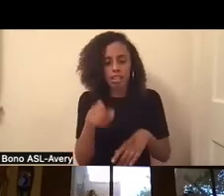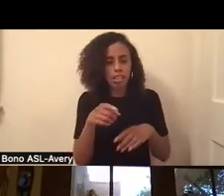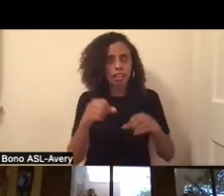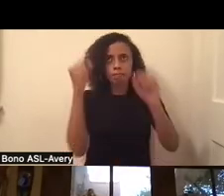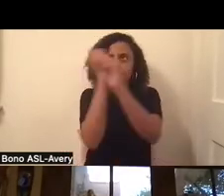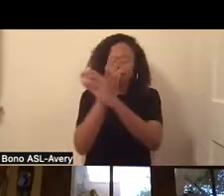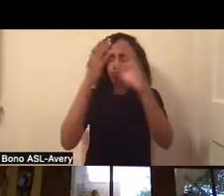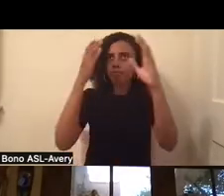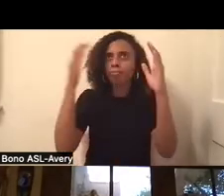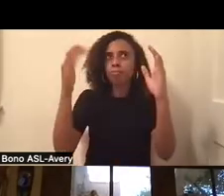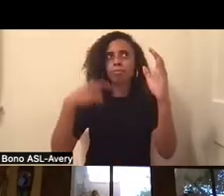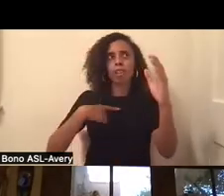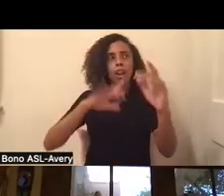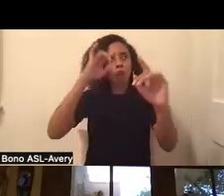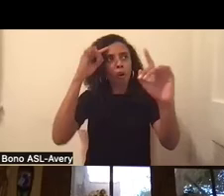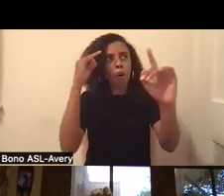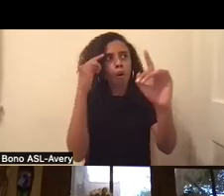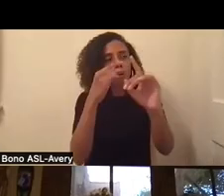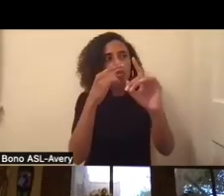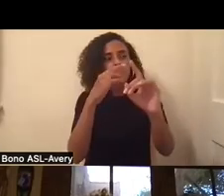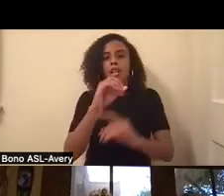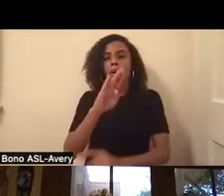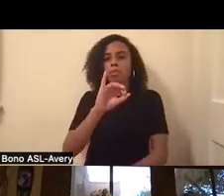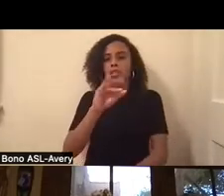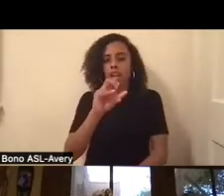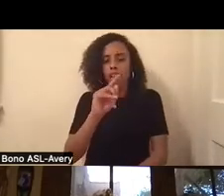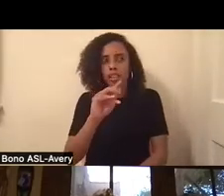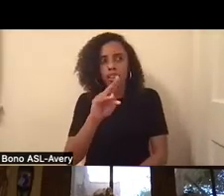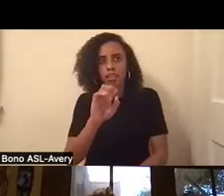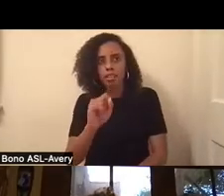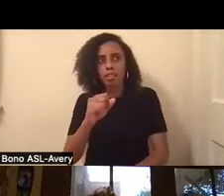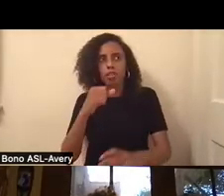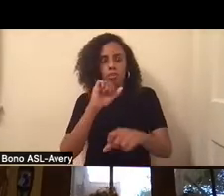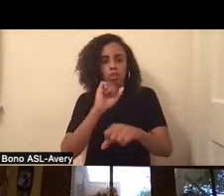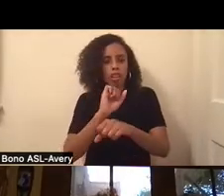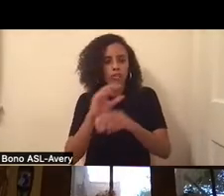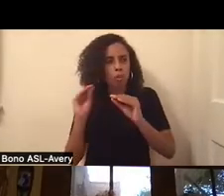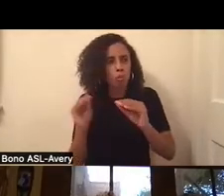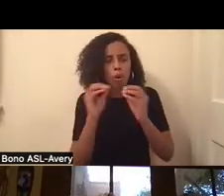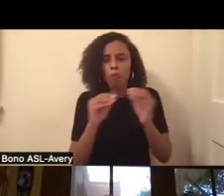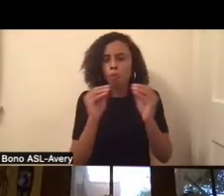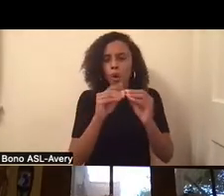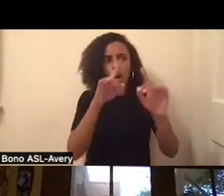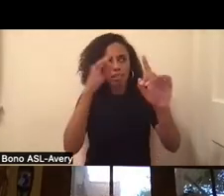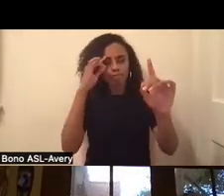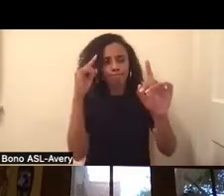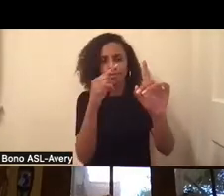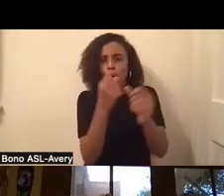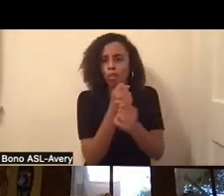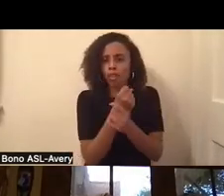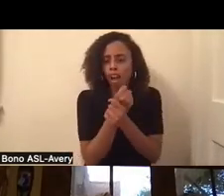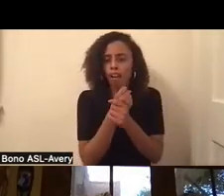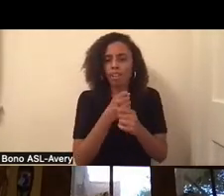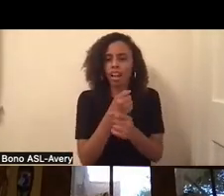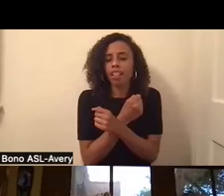our goals, and our objectives as we move towards love, as we think about a love ethic, which is what we're going to be talking